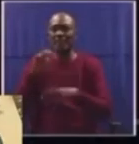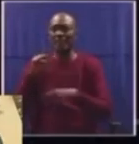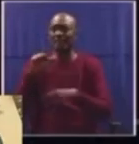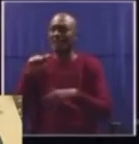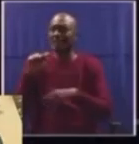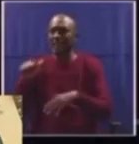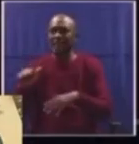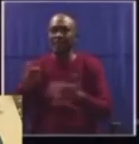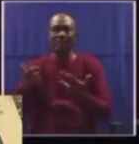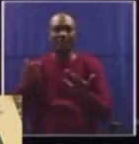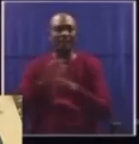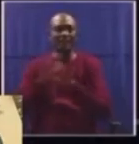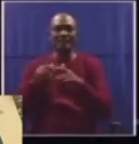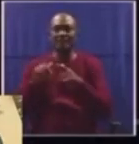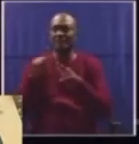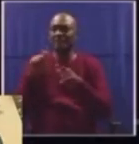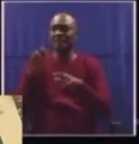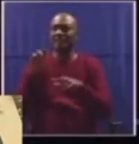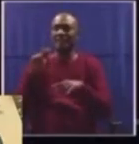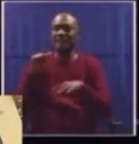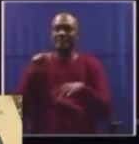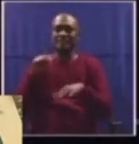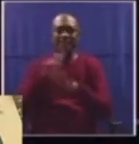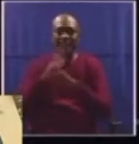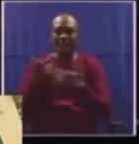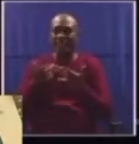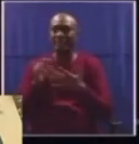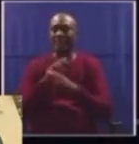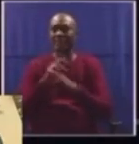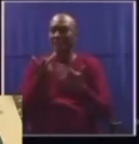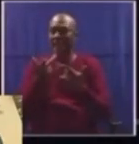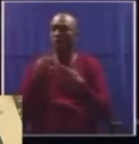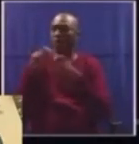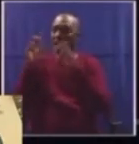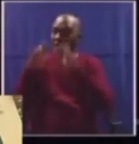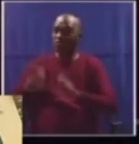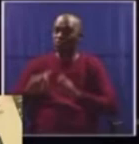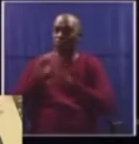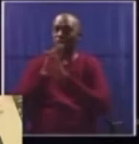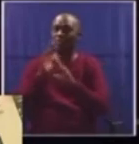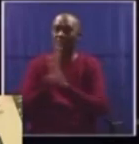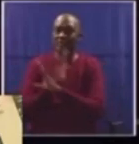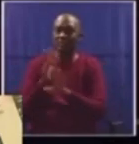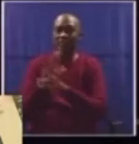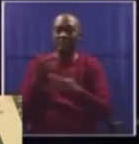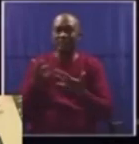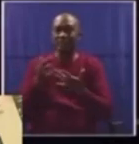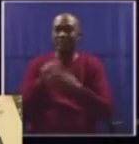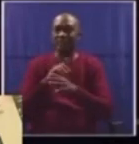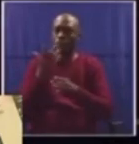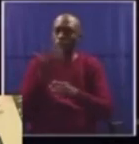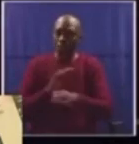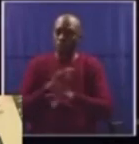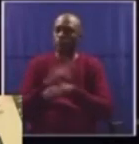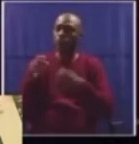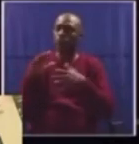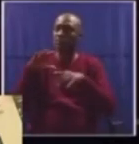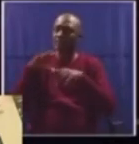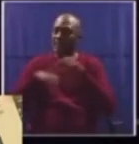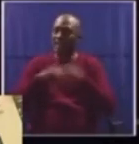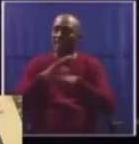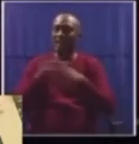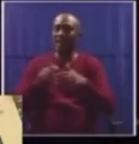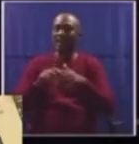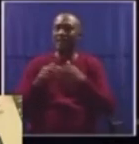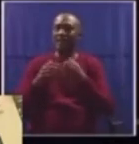of Transnet. Is instituting the privatization of ESCOM and is in a constant motion of stripping the state of power, so it is unable